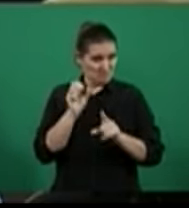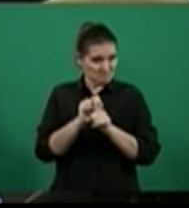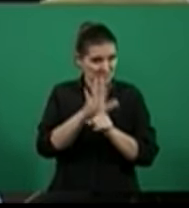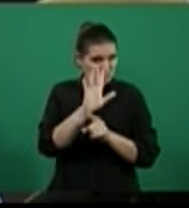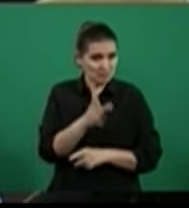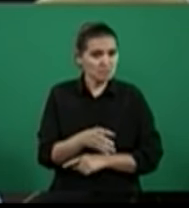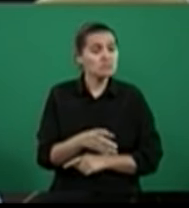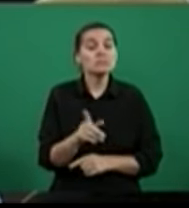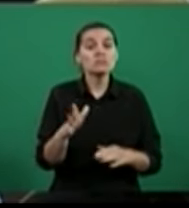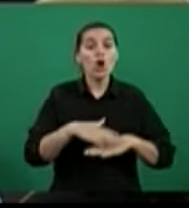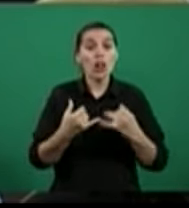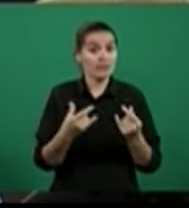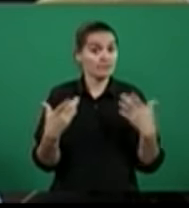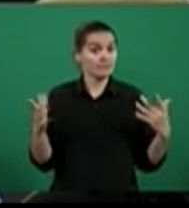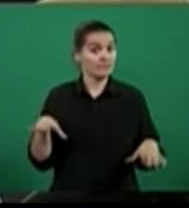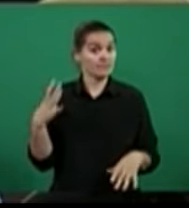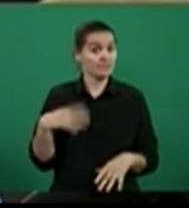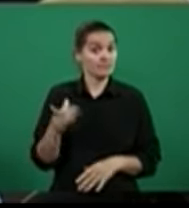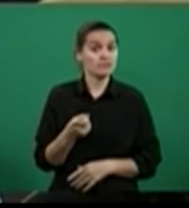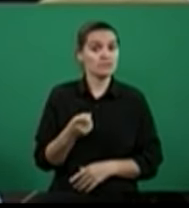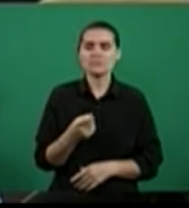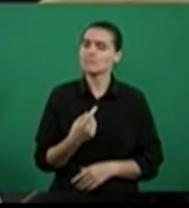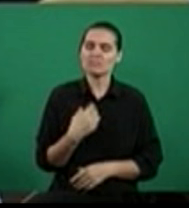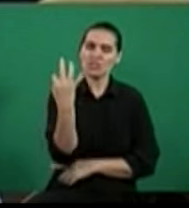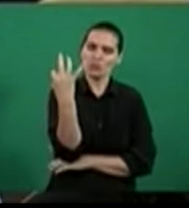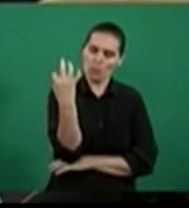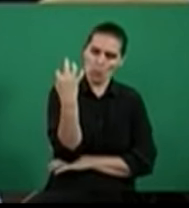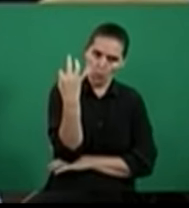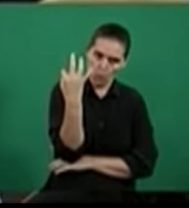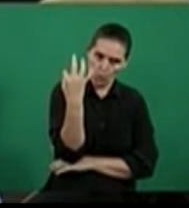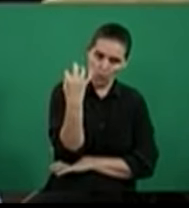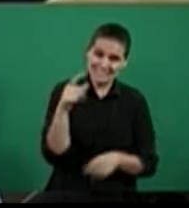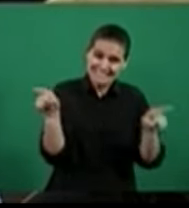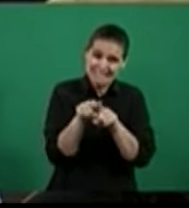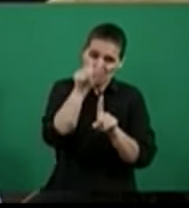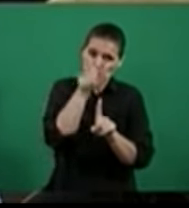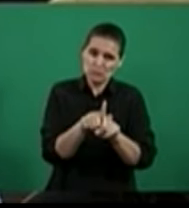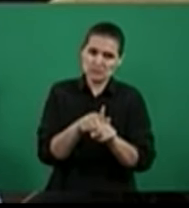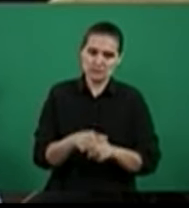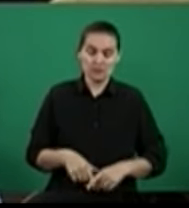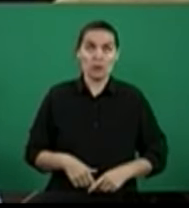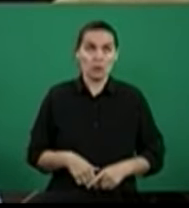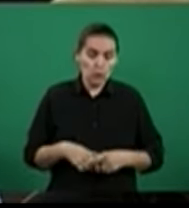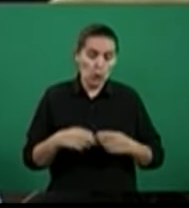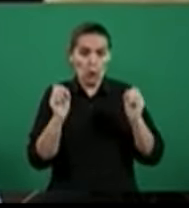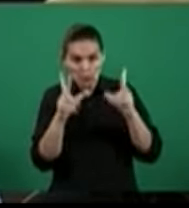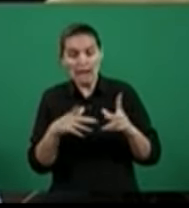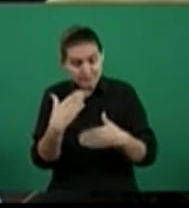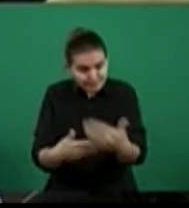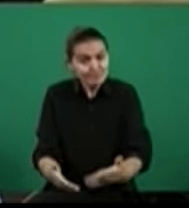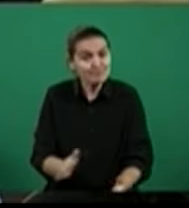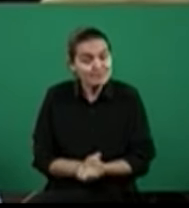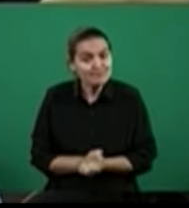Is that it from online? We've got three more questions, Governor, from the same person. Yeah, okay. Go on,